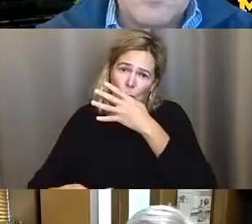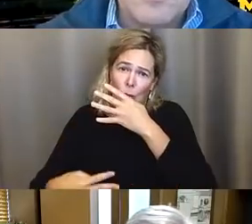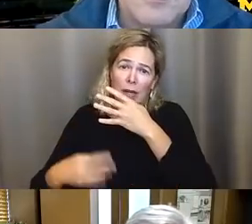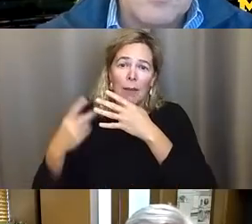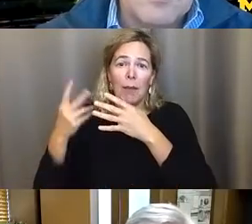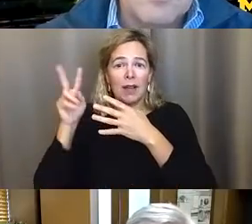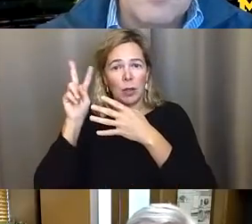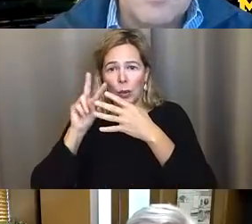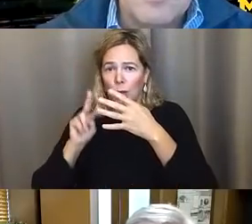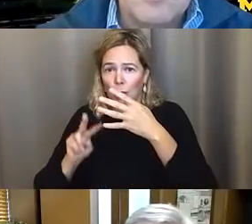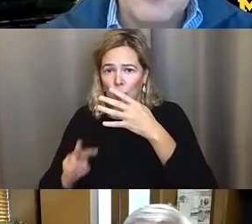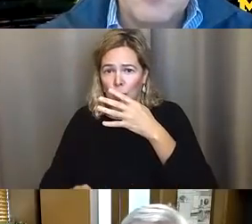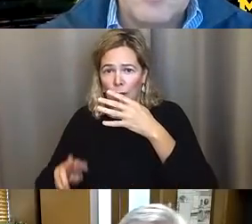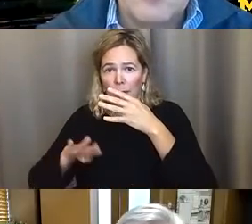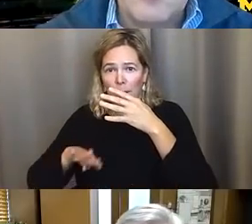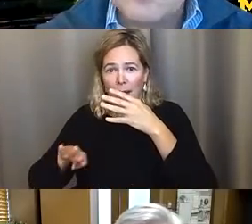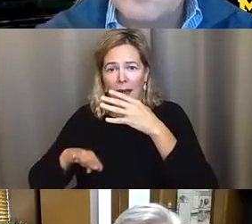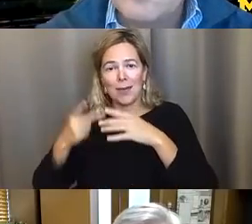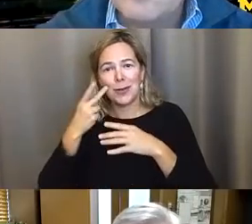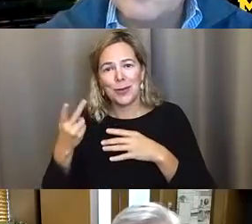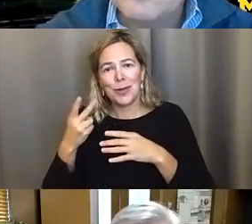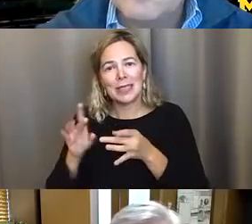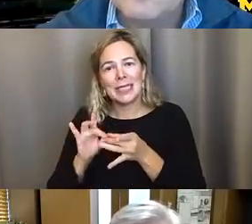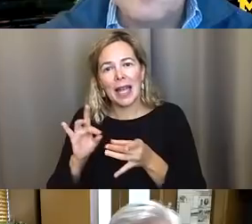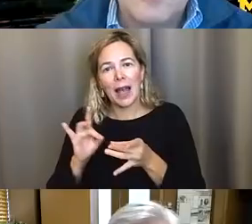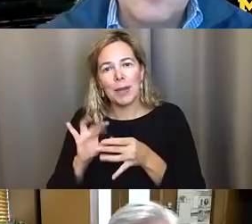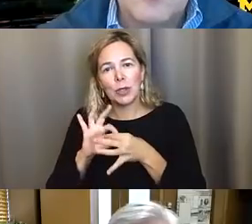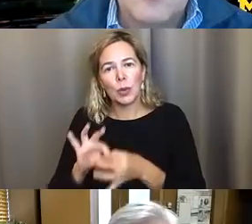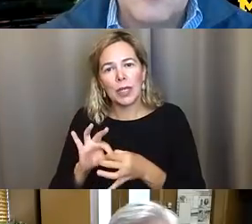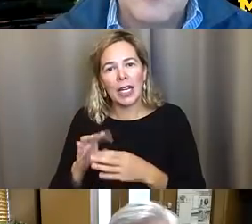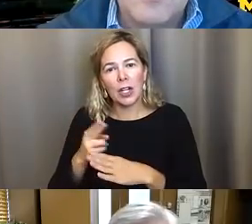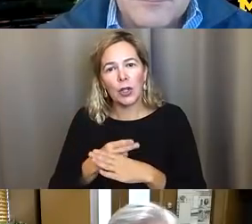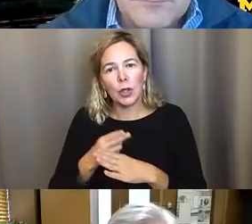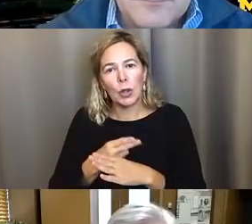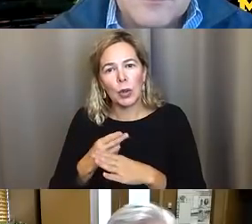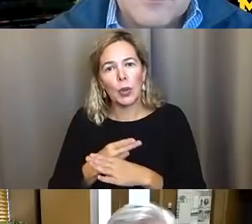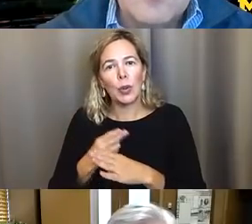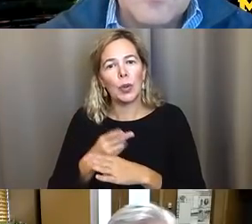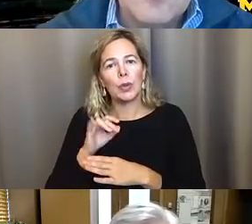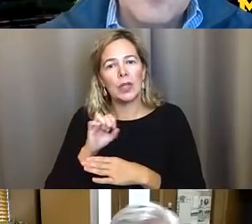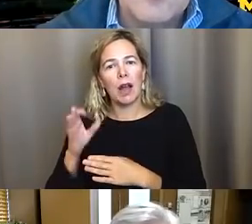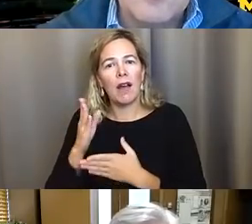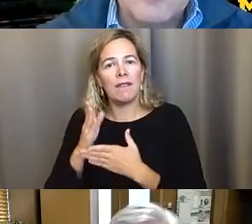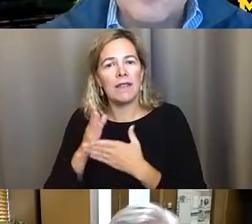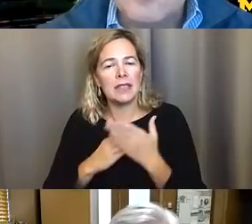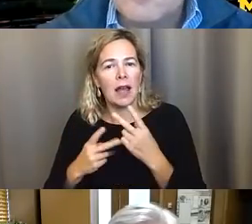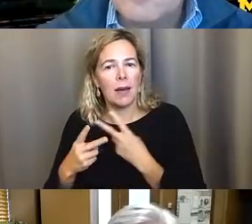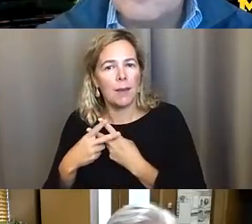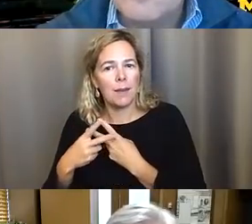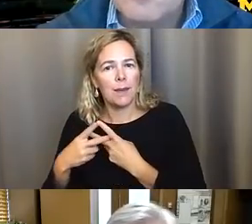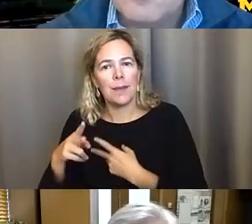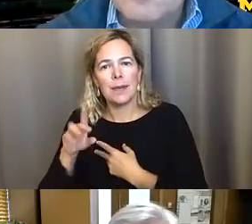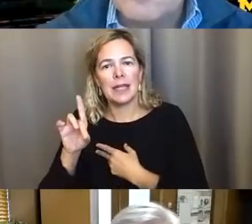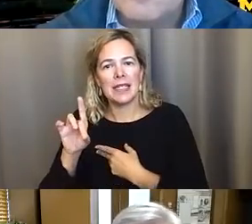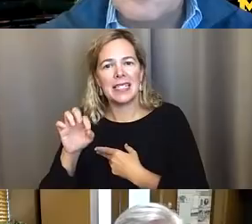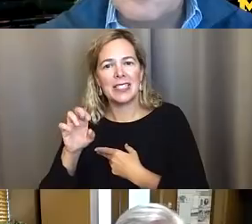bottom, there are comments on use of discretionary funds in various ways that I will